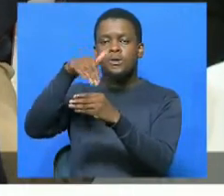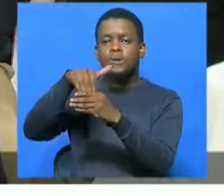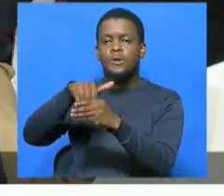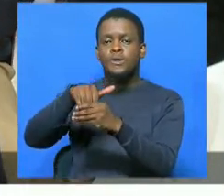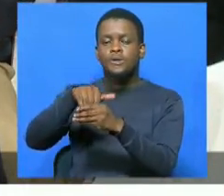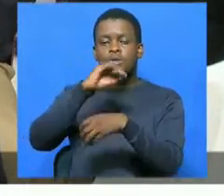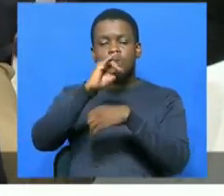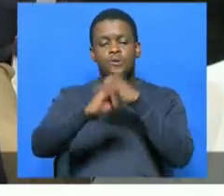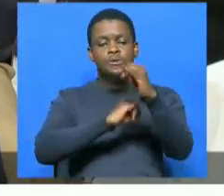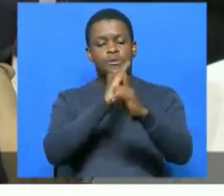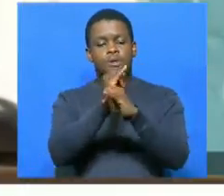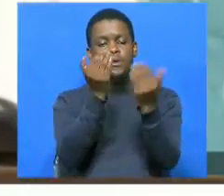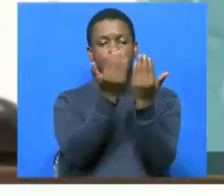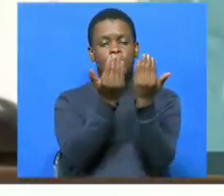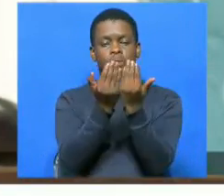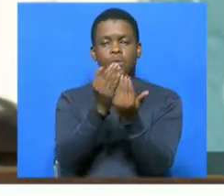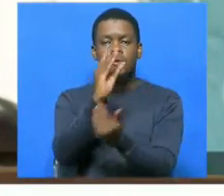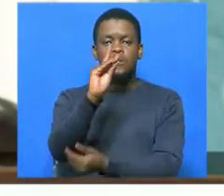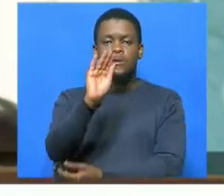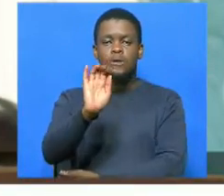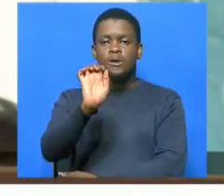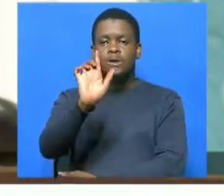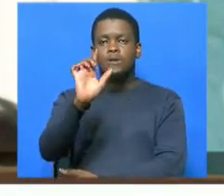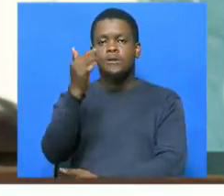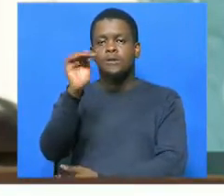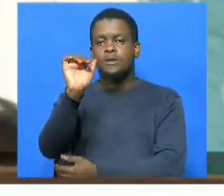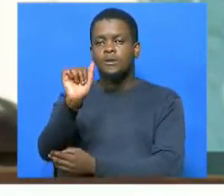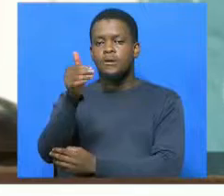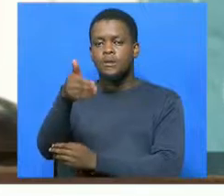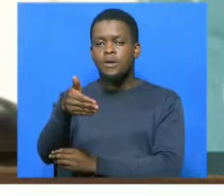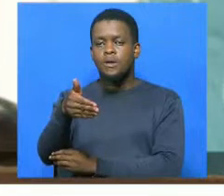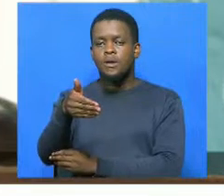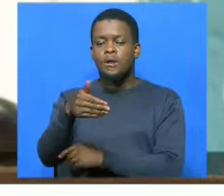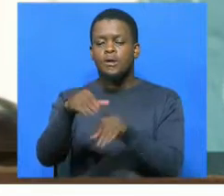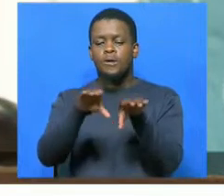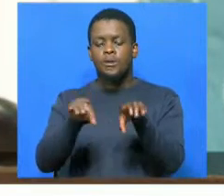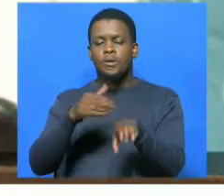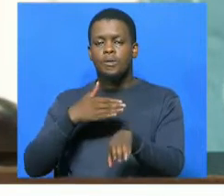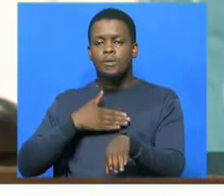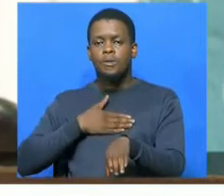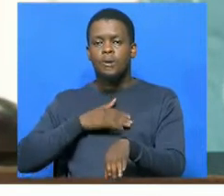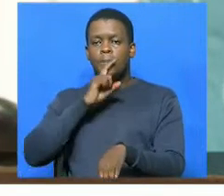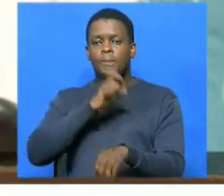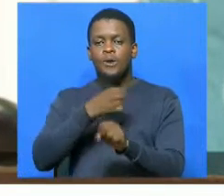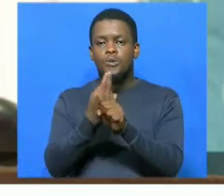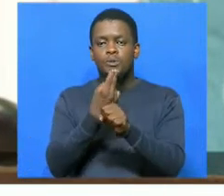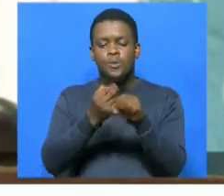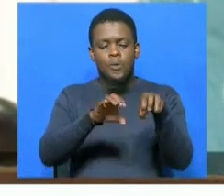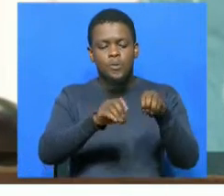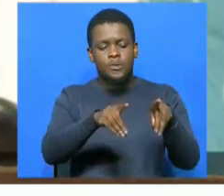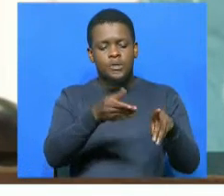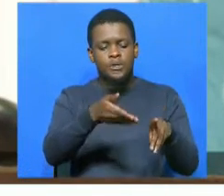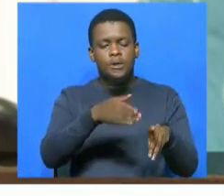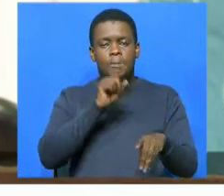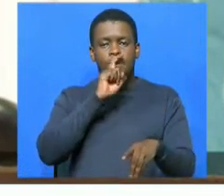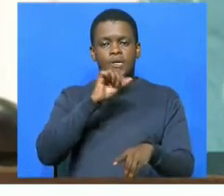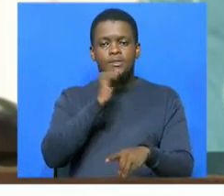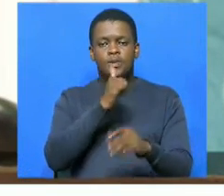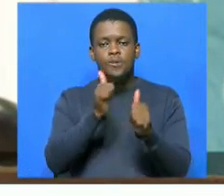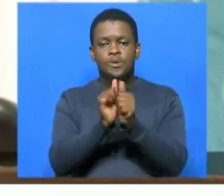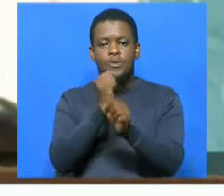to tertiary education. So my children, grab this opportunity with both hands and work hard.